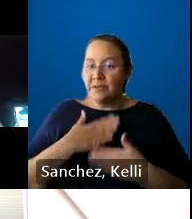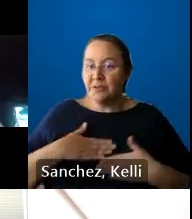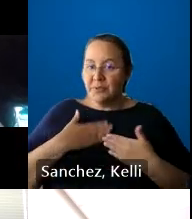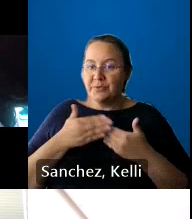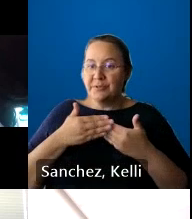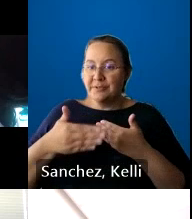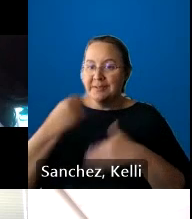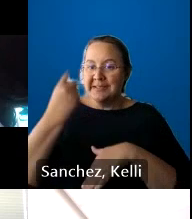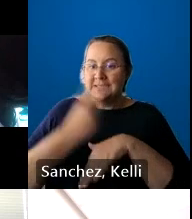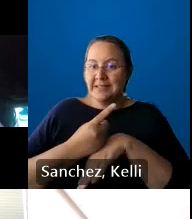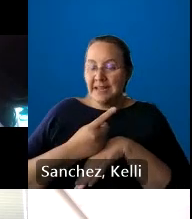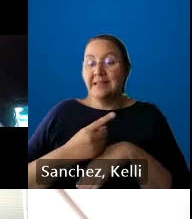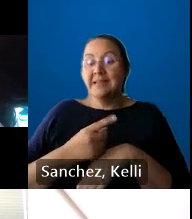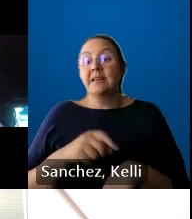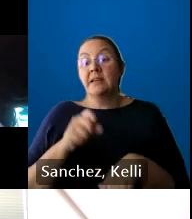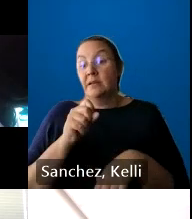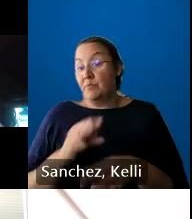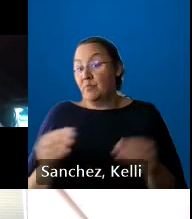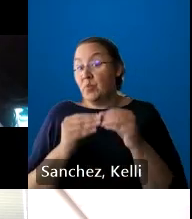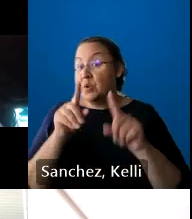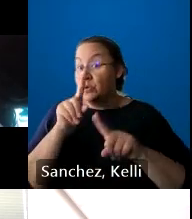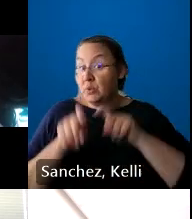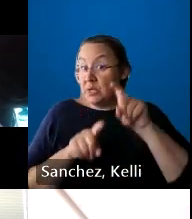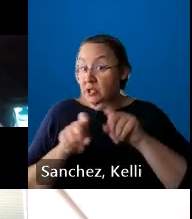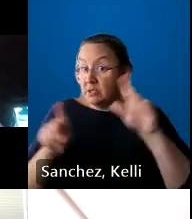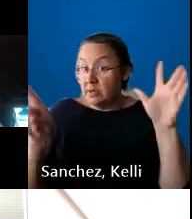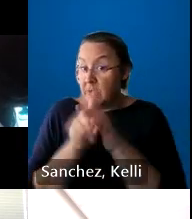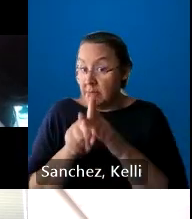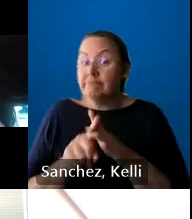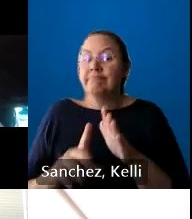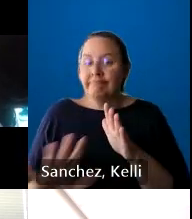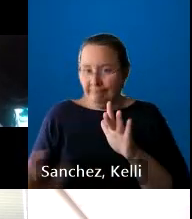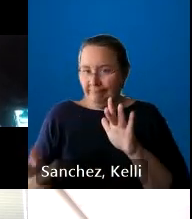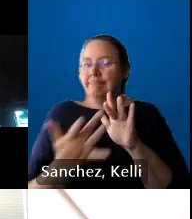of your day. And again, if anyone has any additional questions, please feel